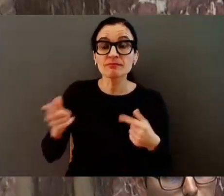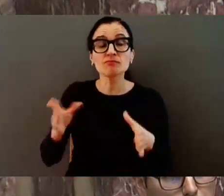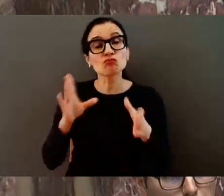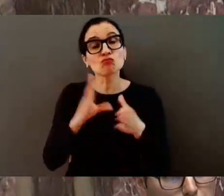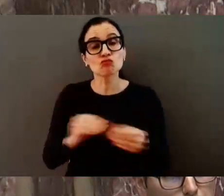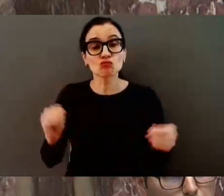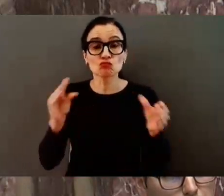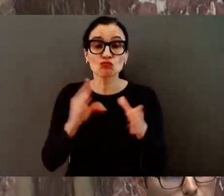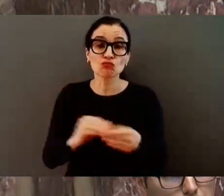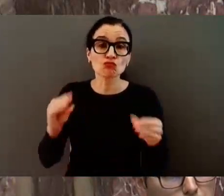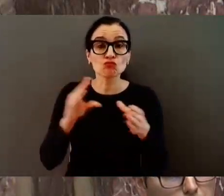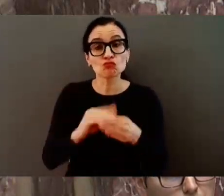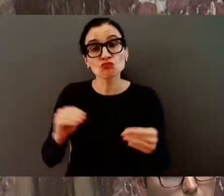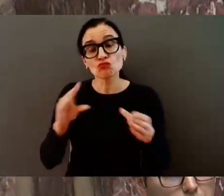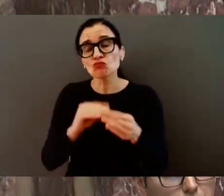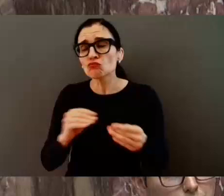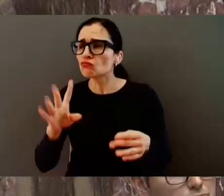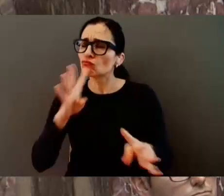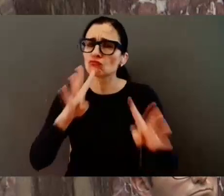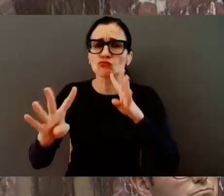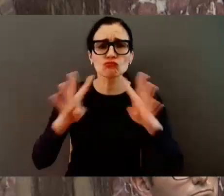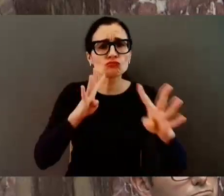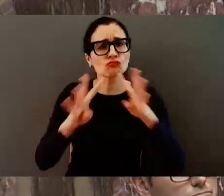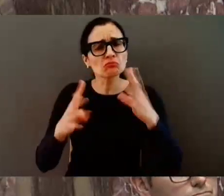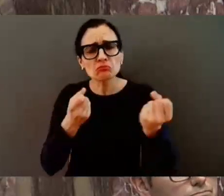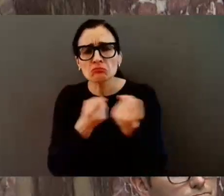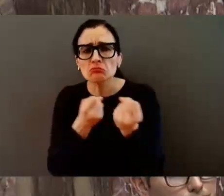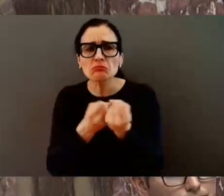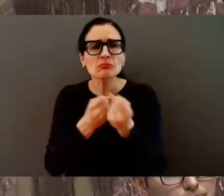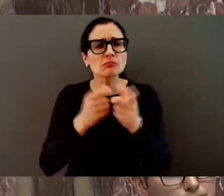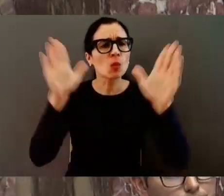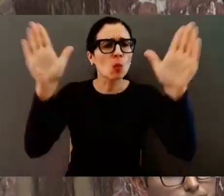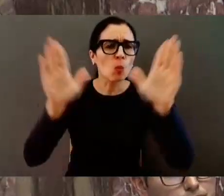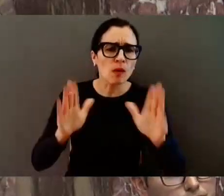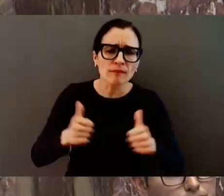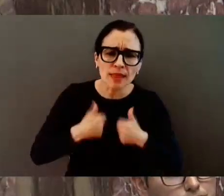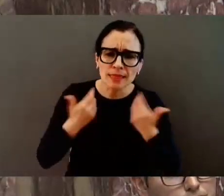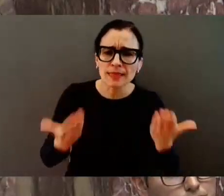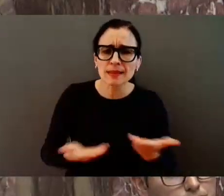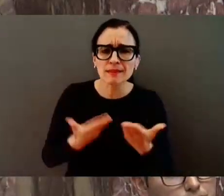have a Canadian-trained, willing candidate.